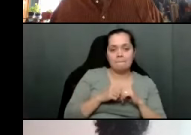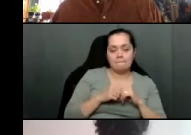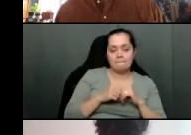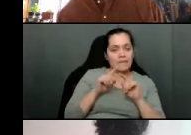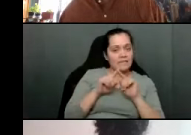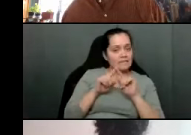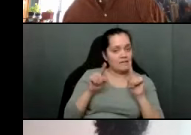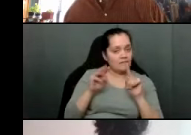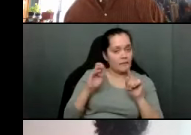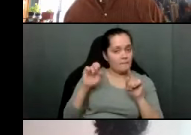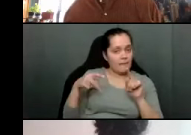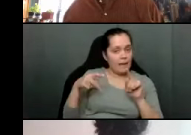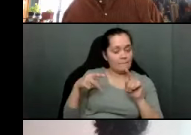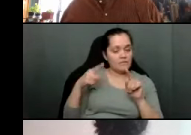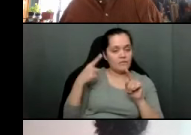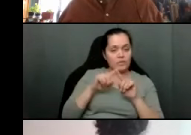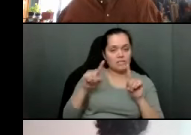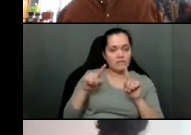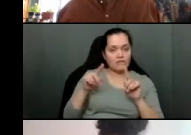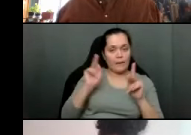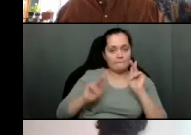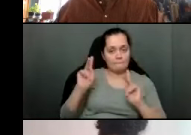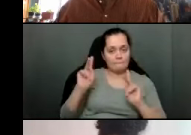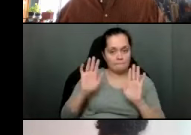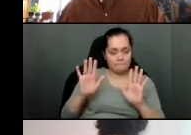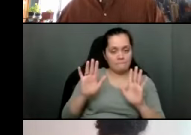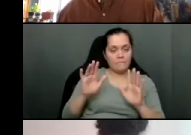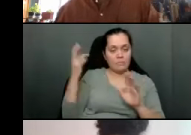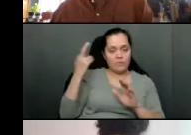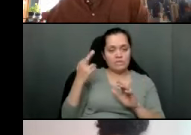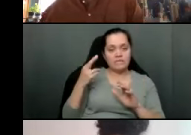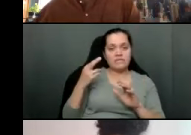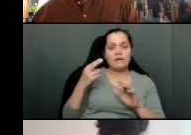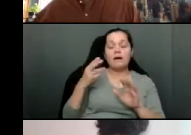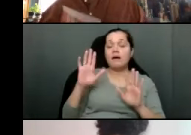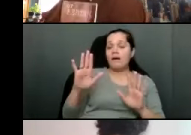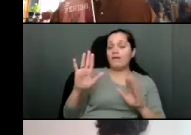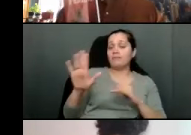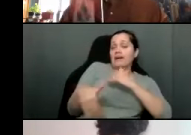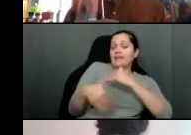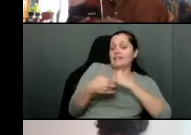Different map projections for different purposes. Hey, bonus fact.